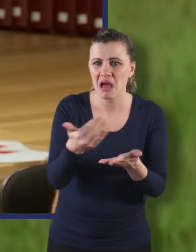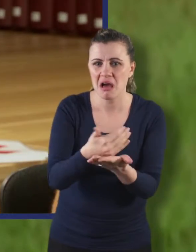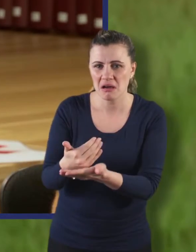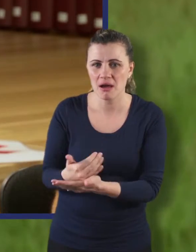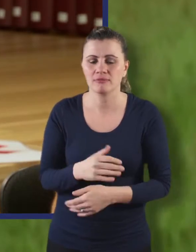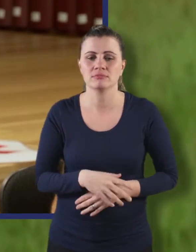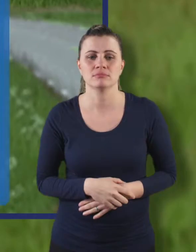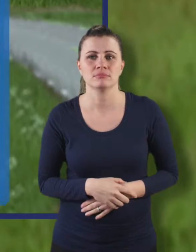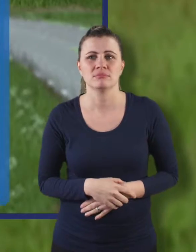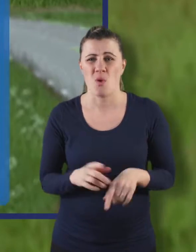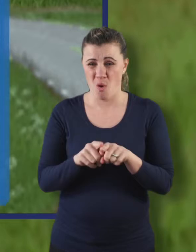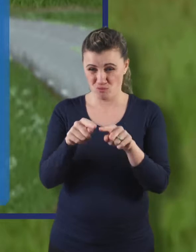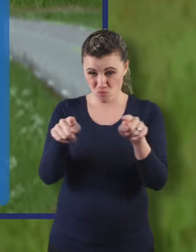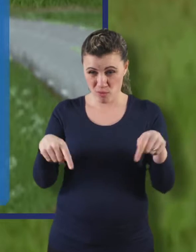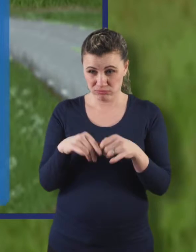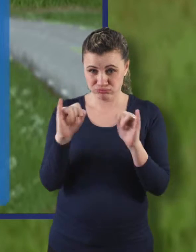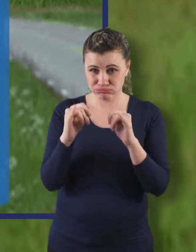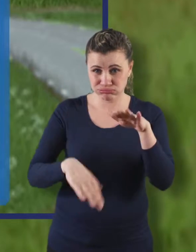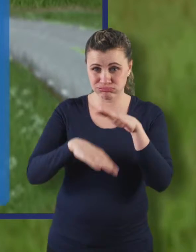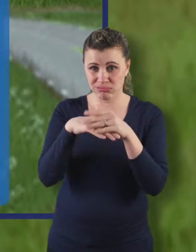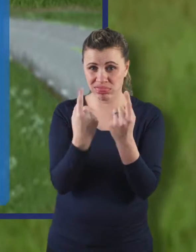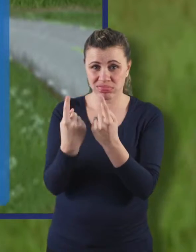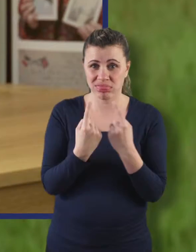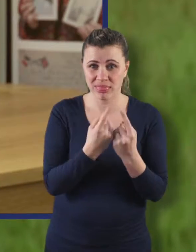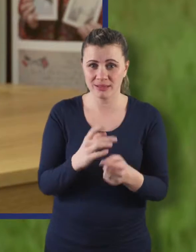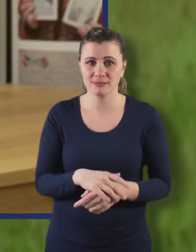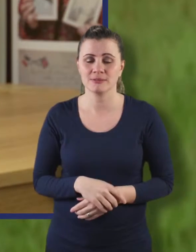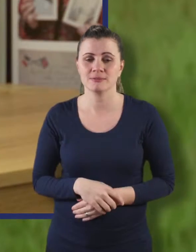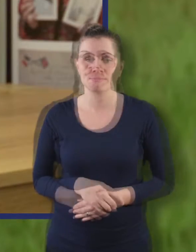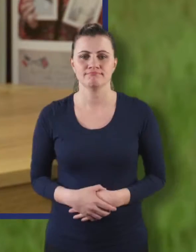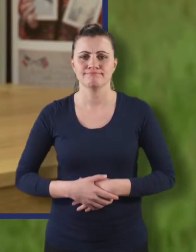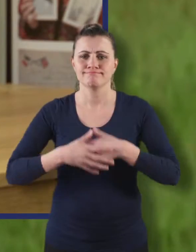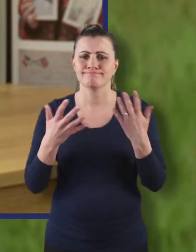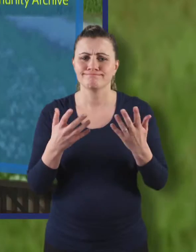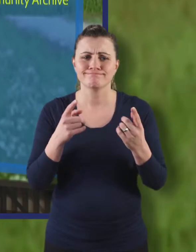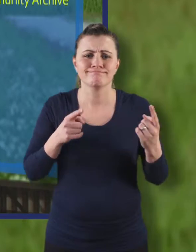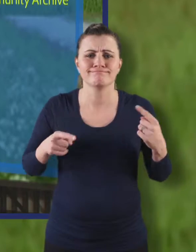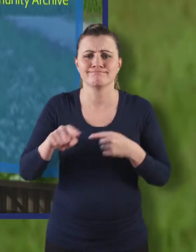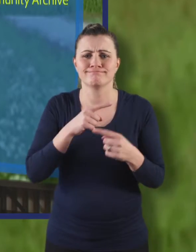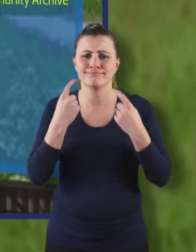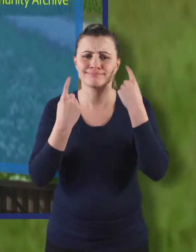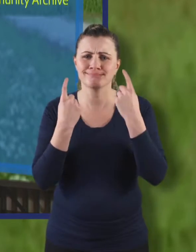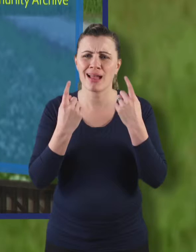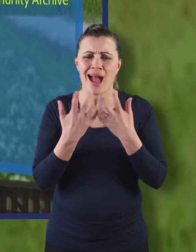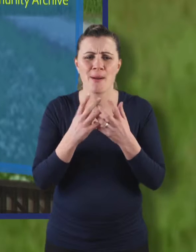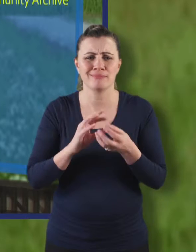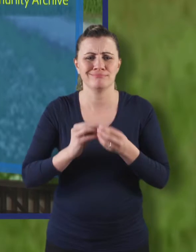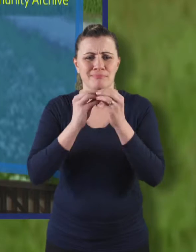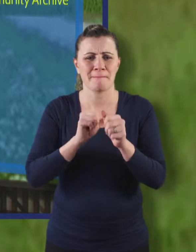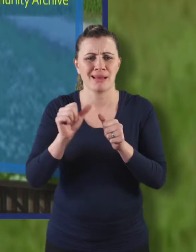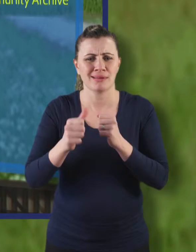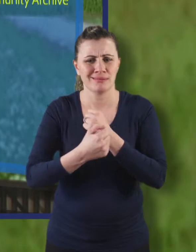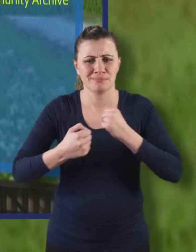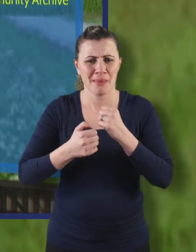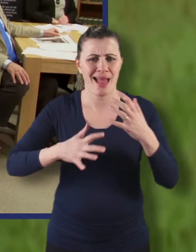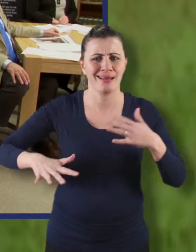Dirty. There might be pests that might spoil the archives. It's full of stuff. So what do you think we could do to